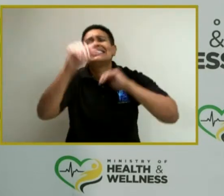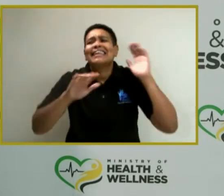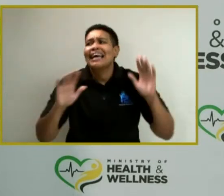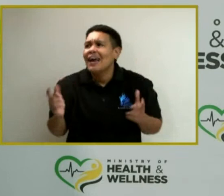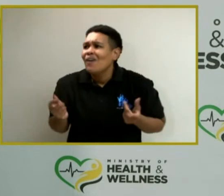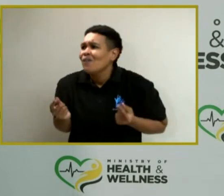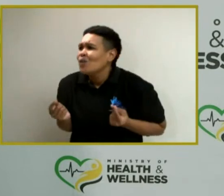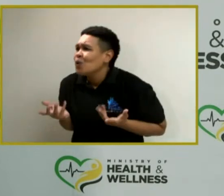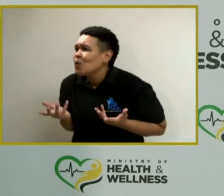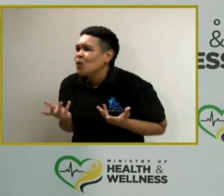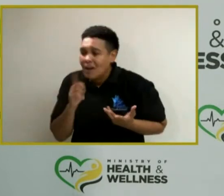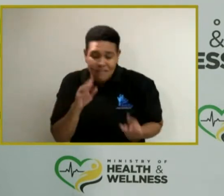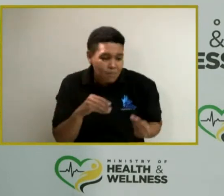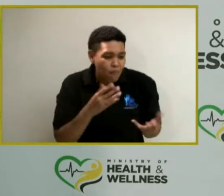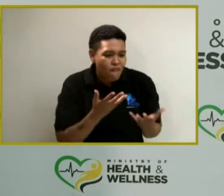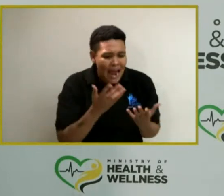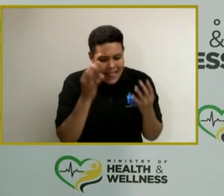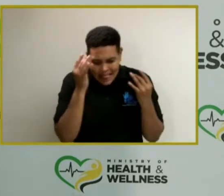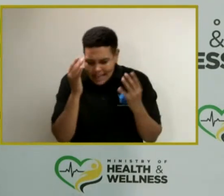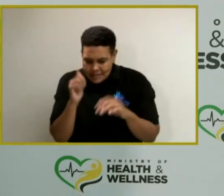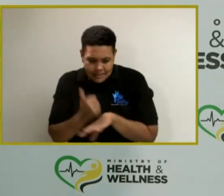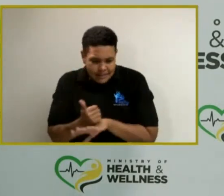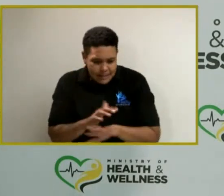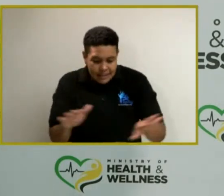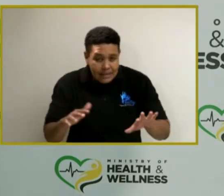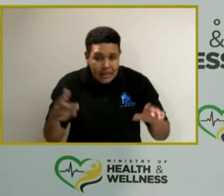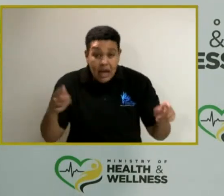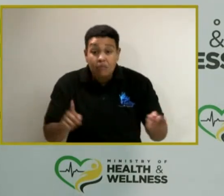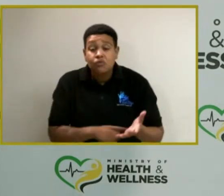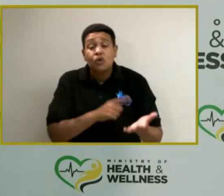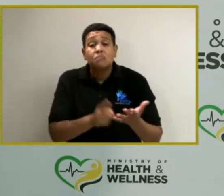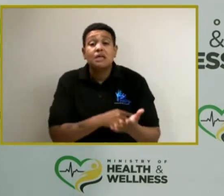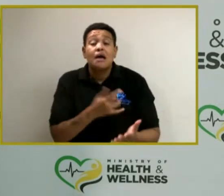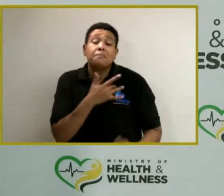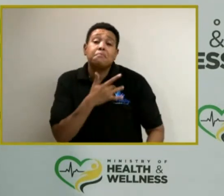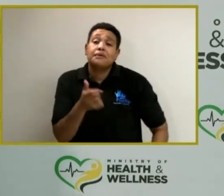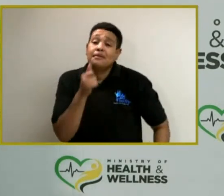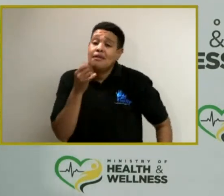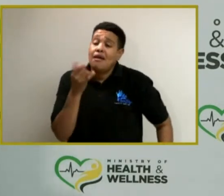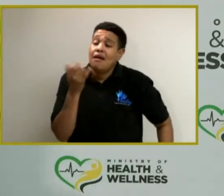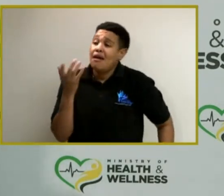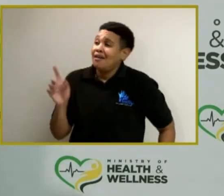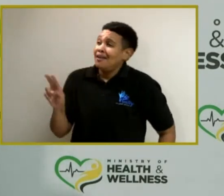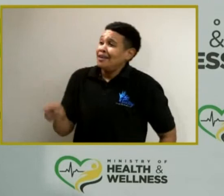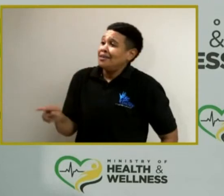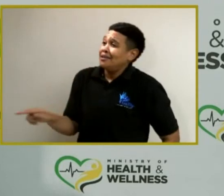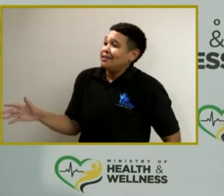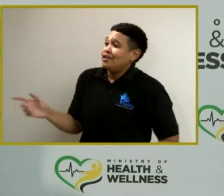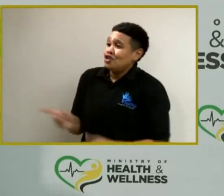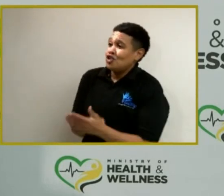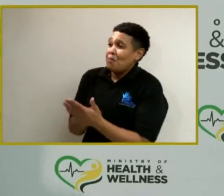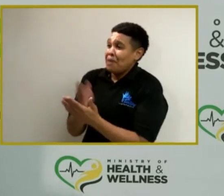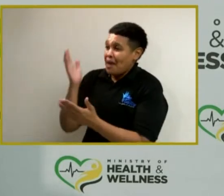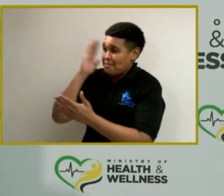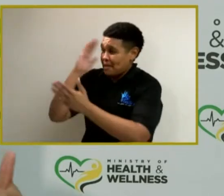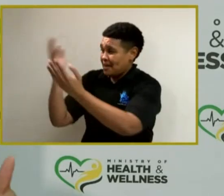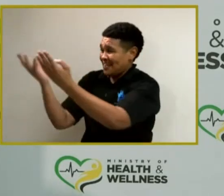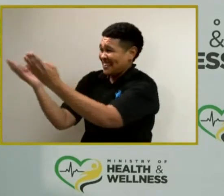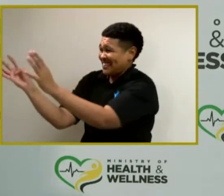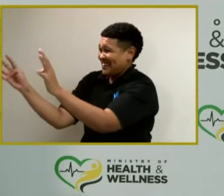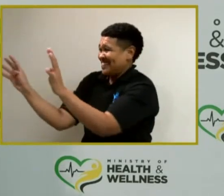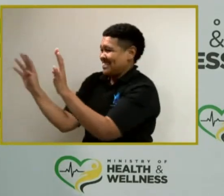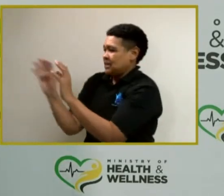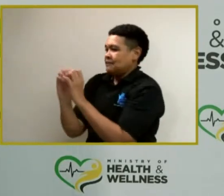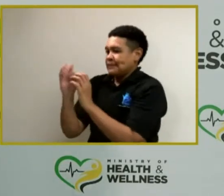provisions, sometimes in unusual places, corner off a section of A&E in